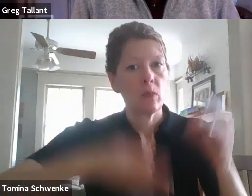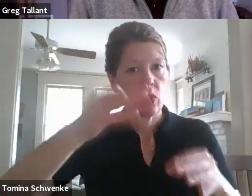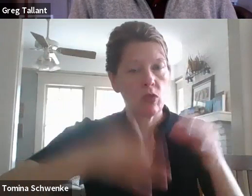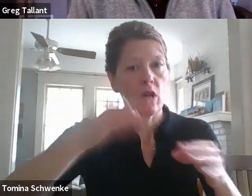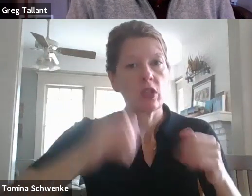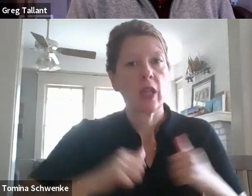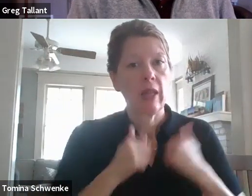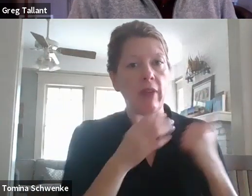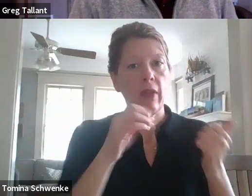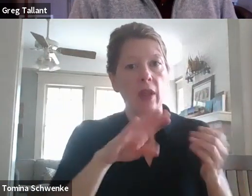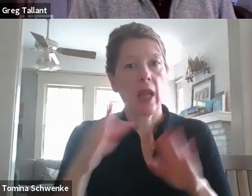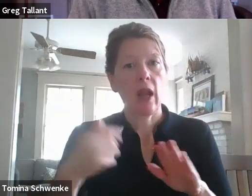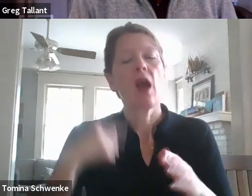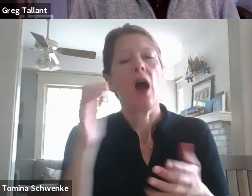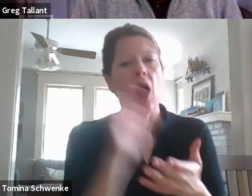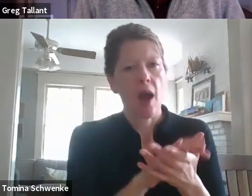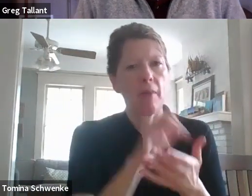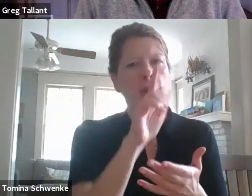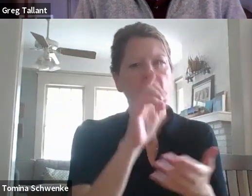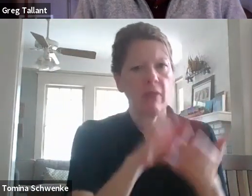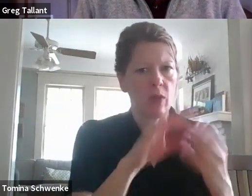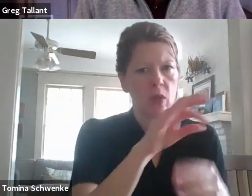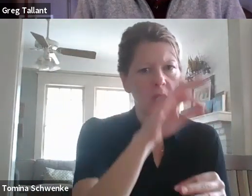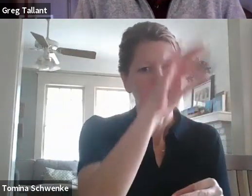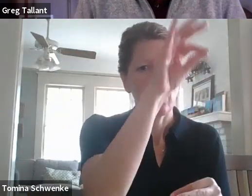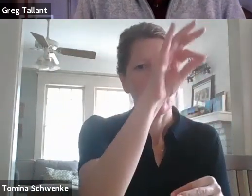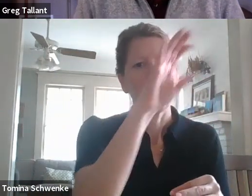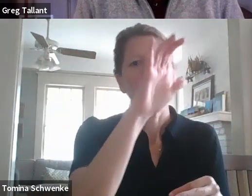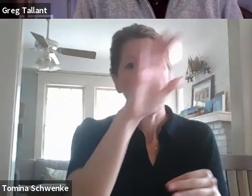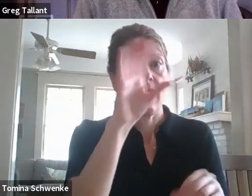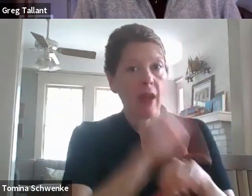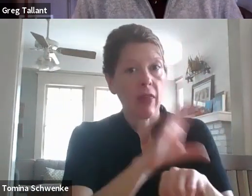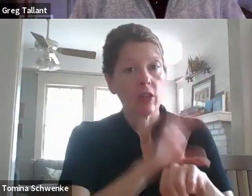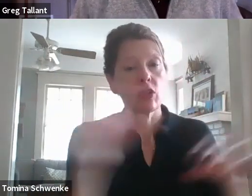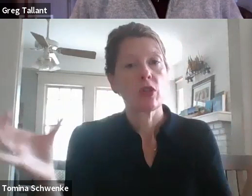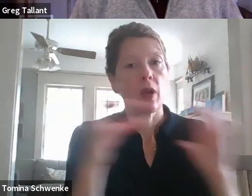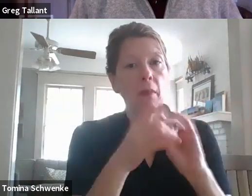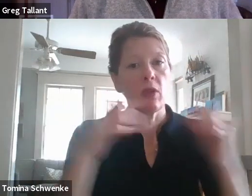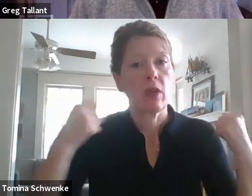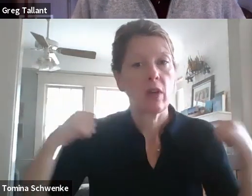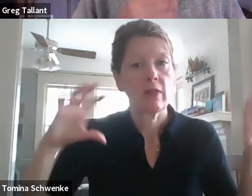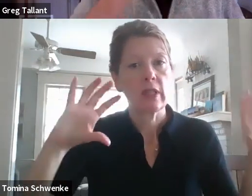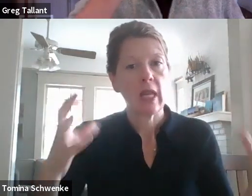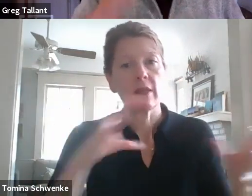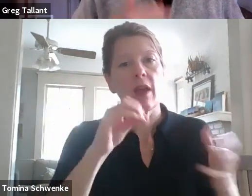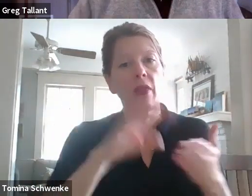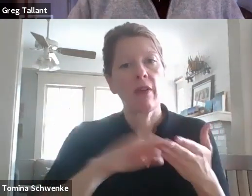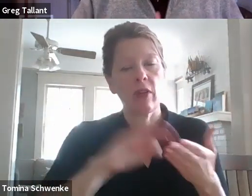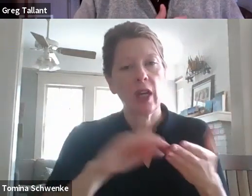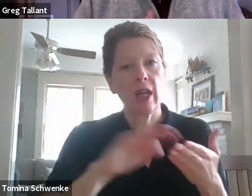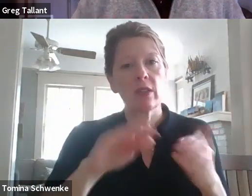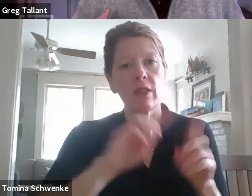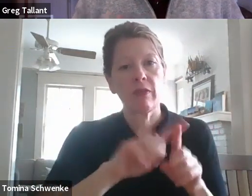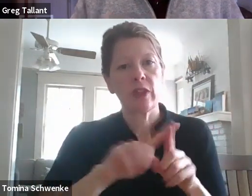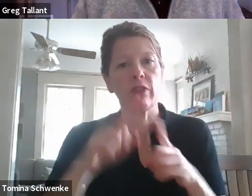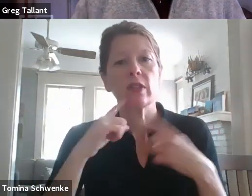in the Holy Spirit, the Holy Catholic Church, the communion of saints, the forgiveness of sins, the